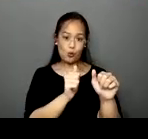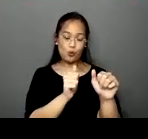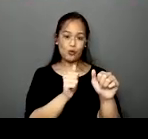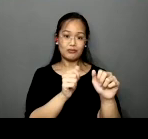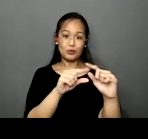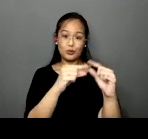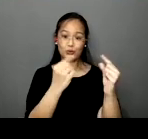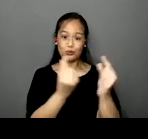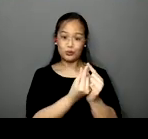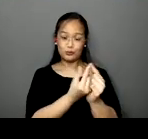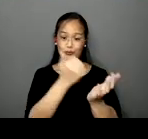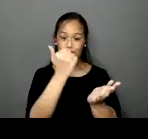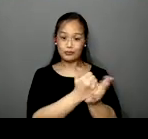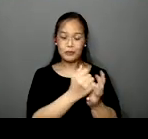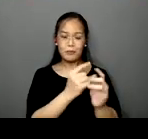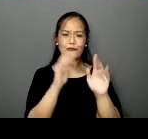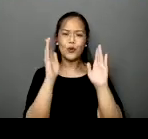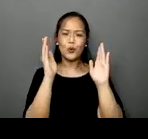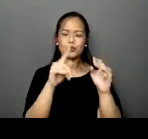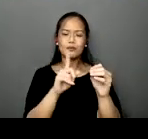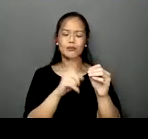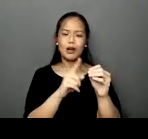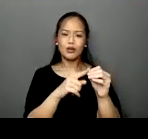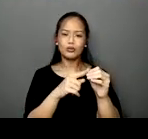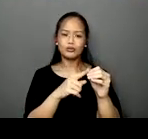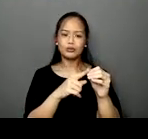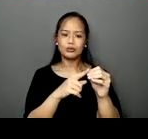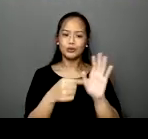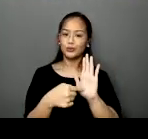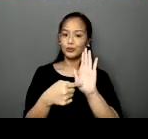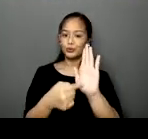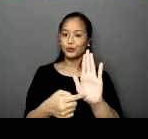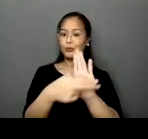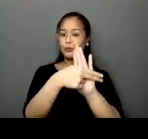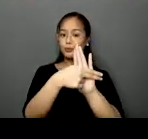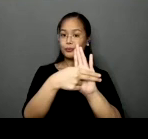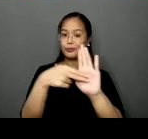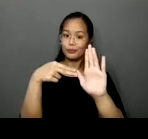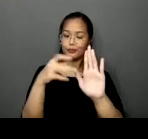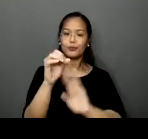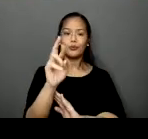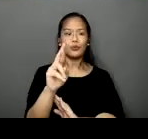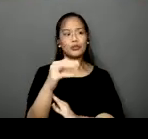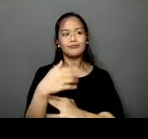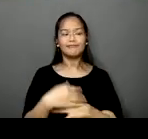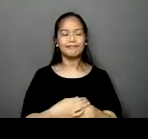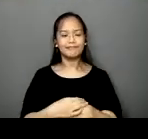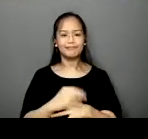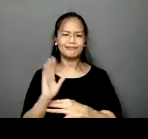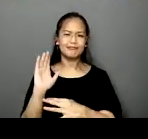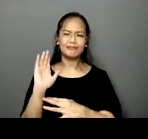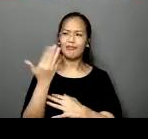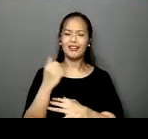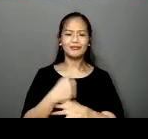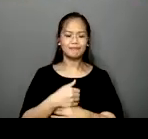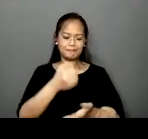more on being able to present a brand or a mark of